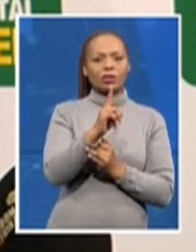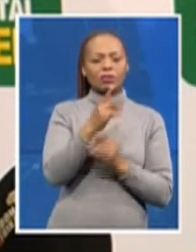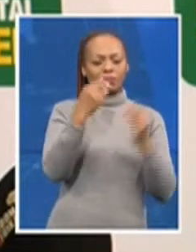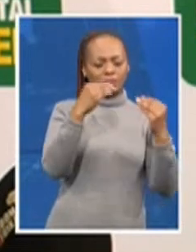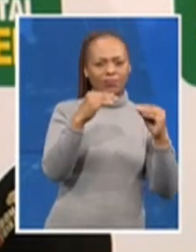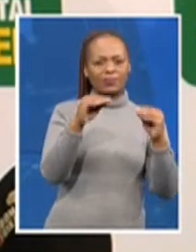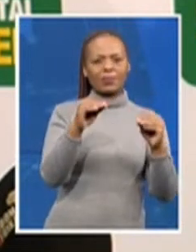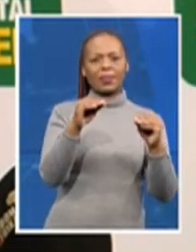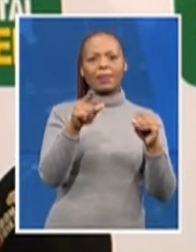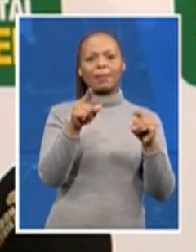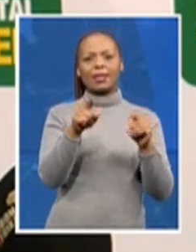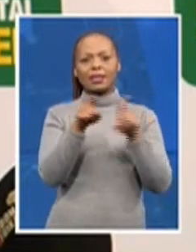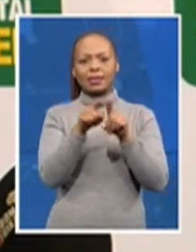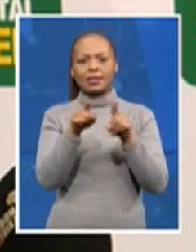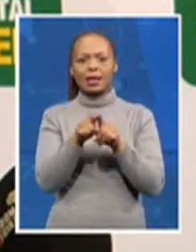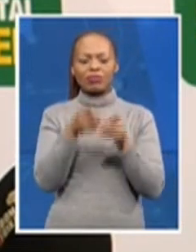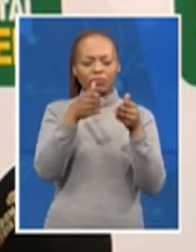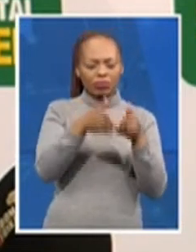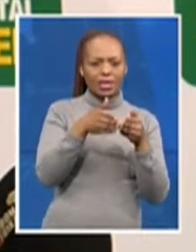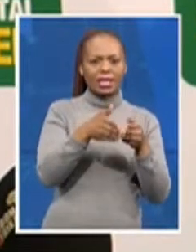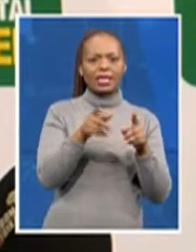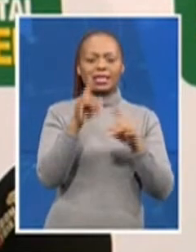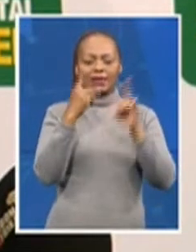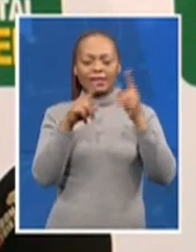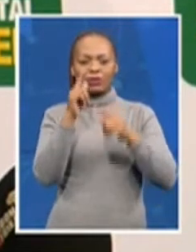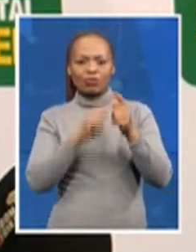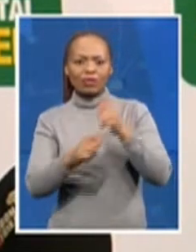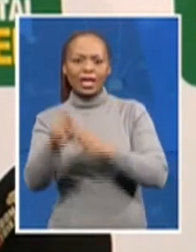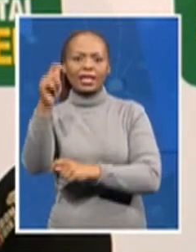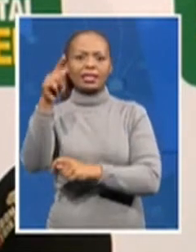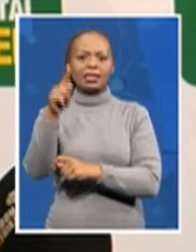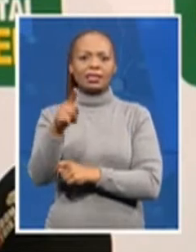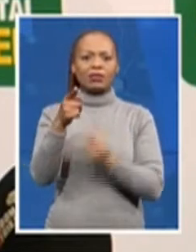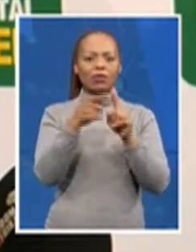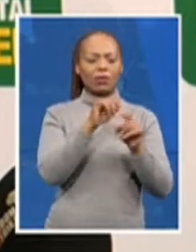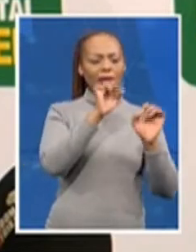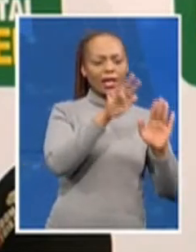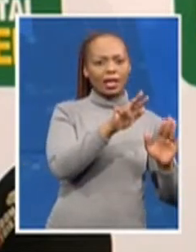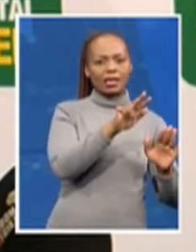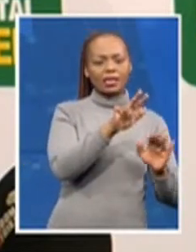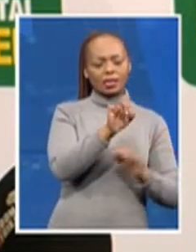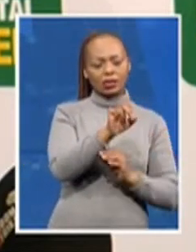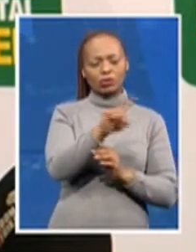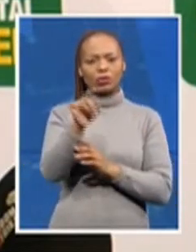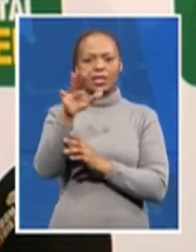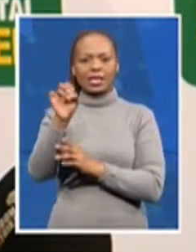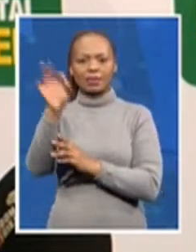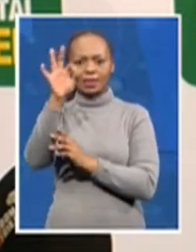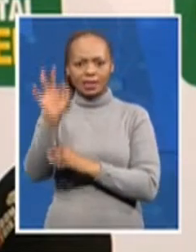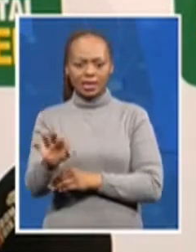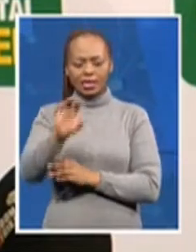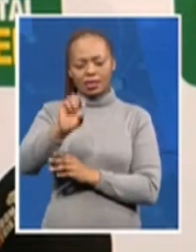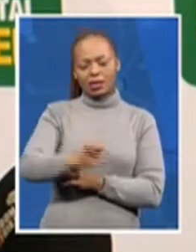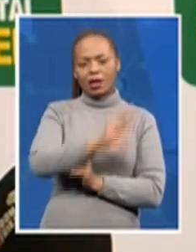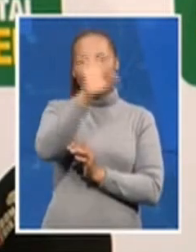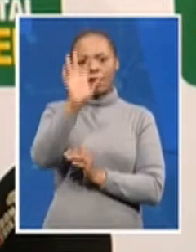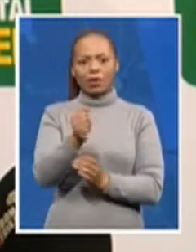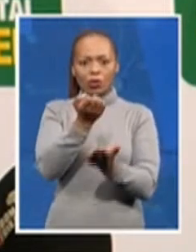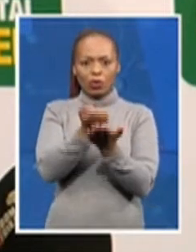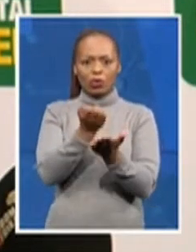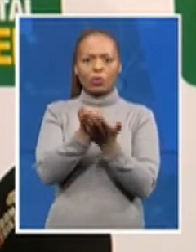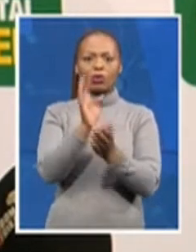accounts for between 80 to 90% of the South African economy. As a coastal province,